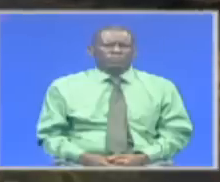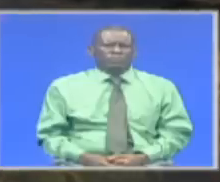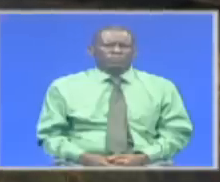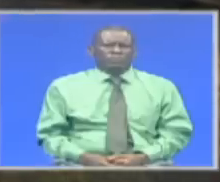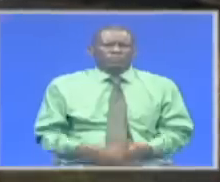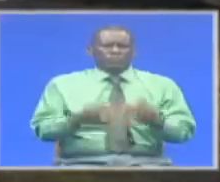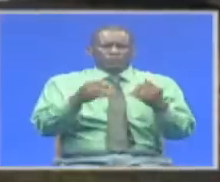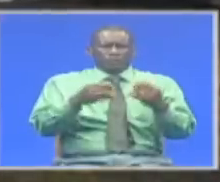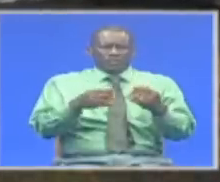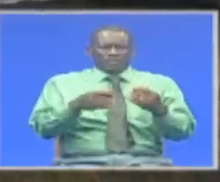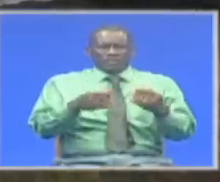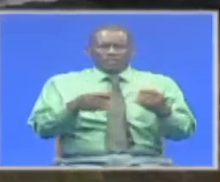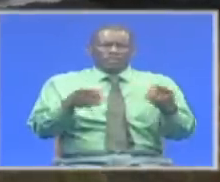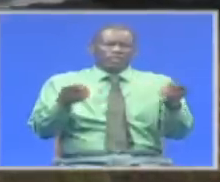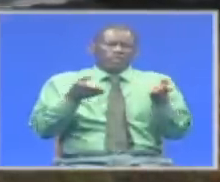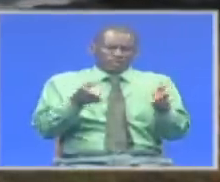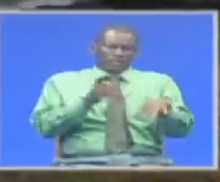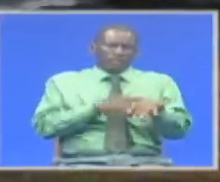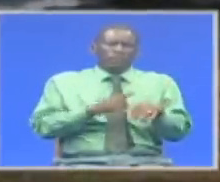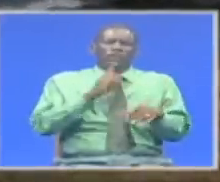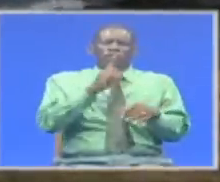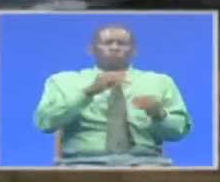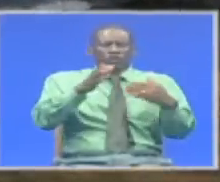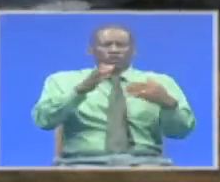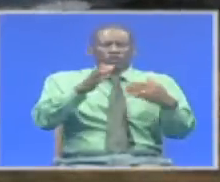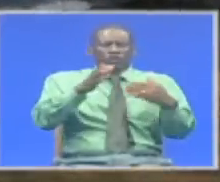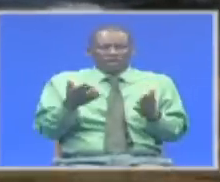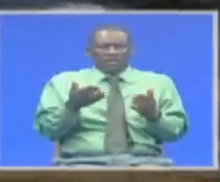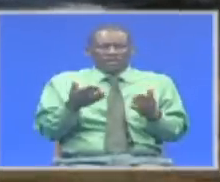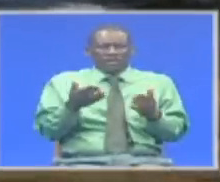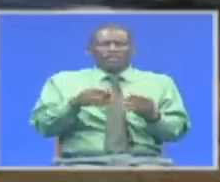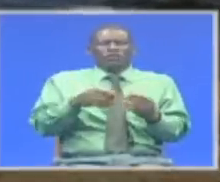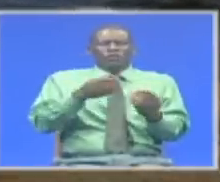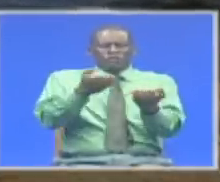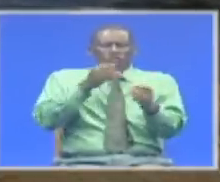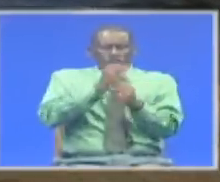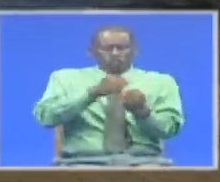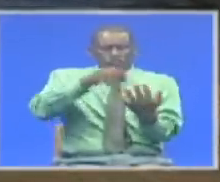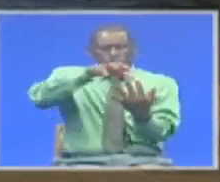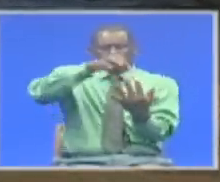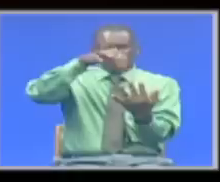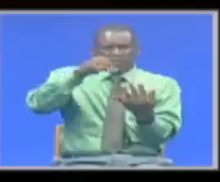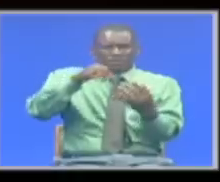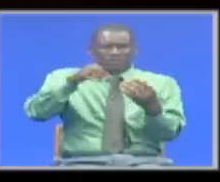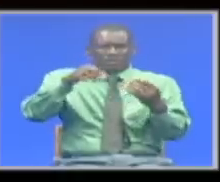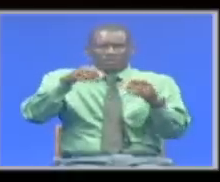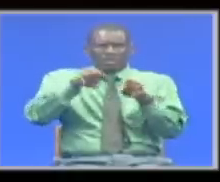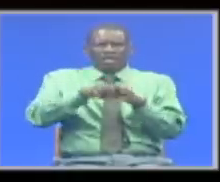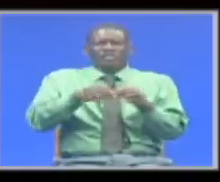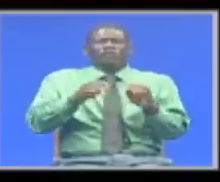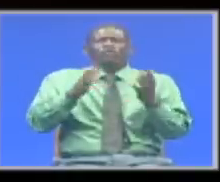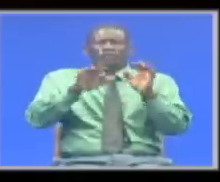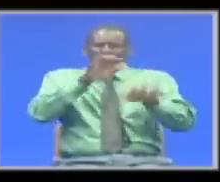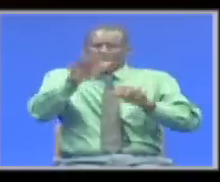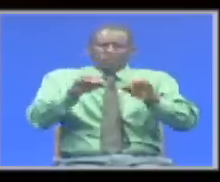But in the long term, the warning signs are out. Profound choices have to be made, as the great wildebeest